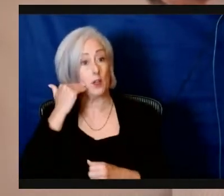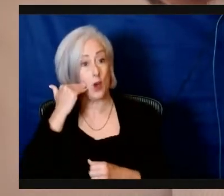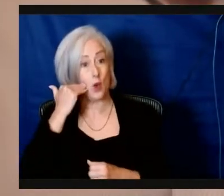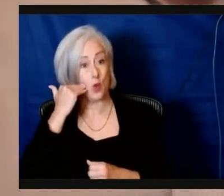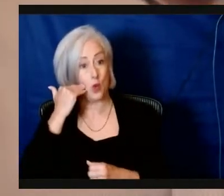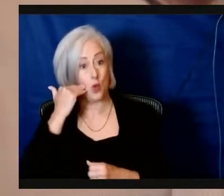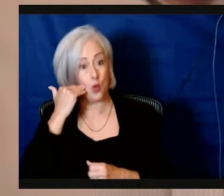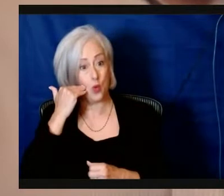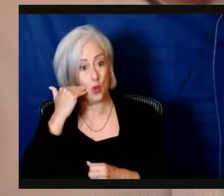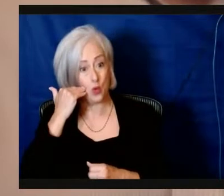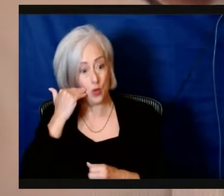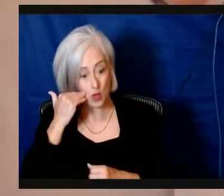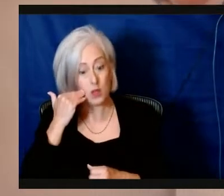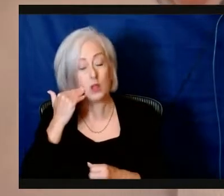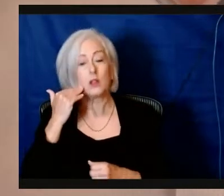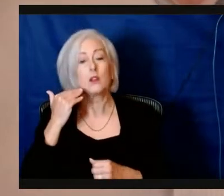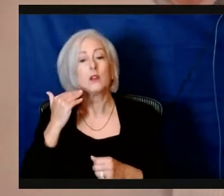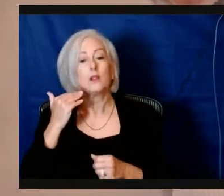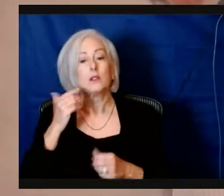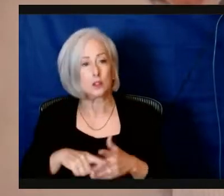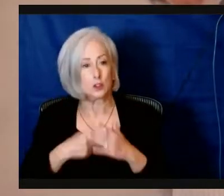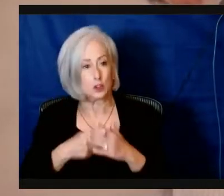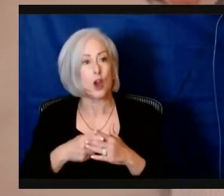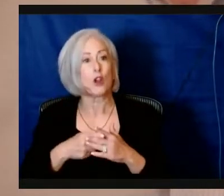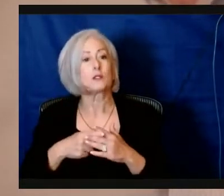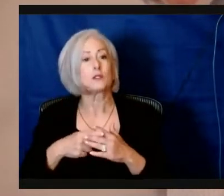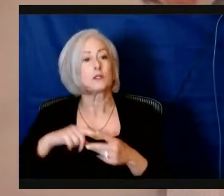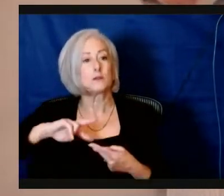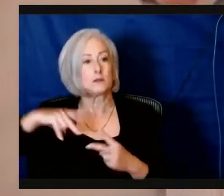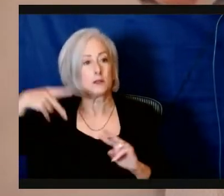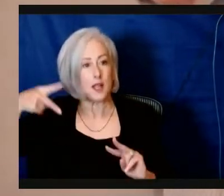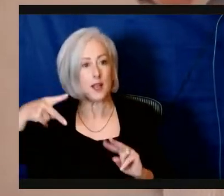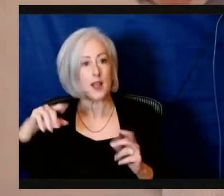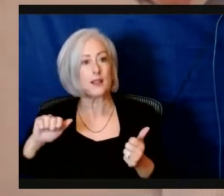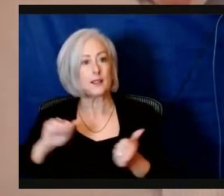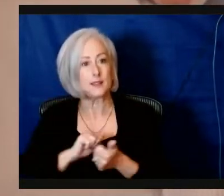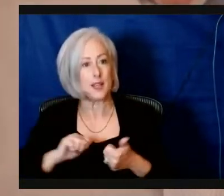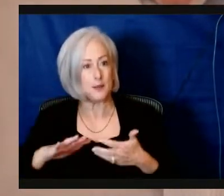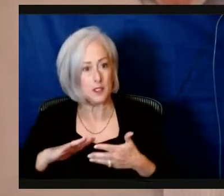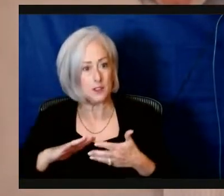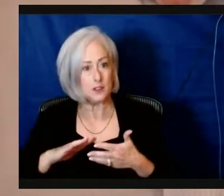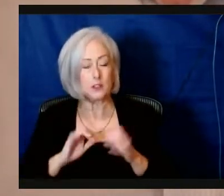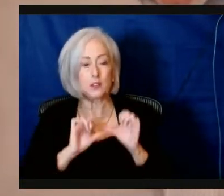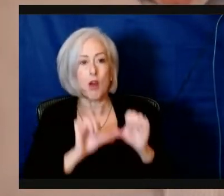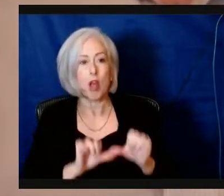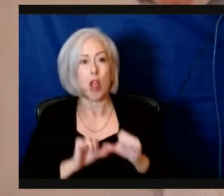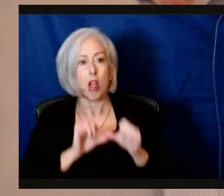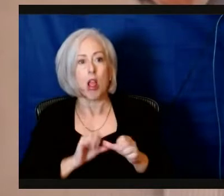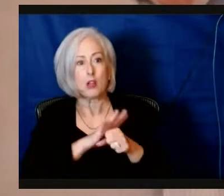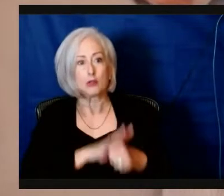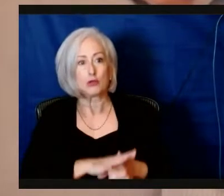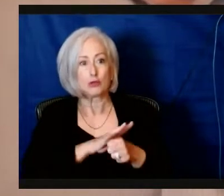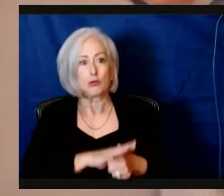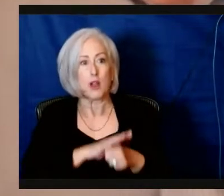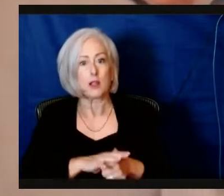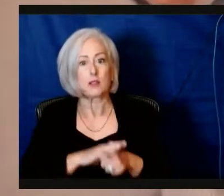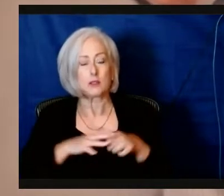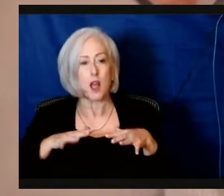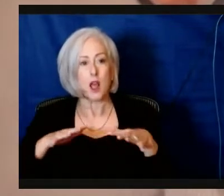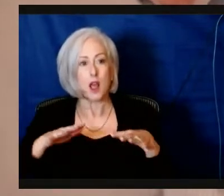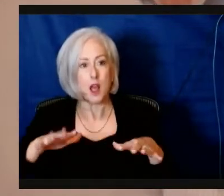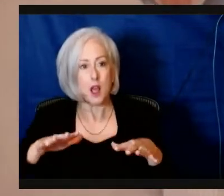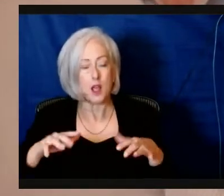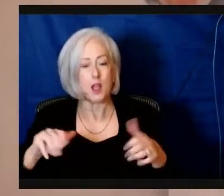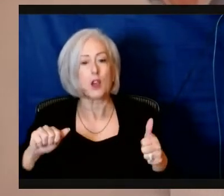generates DNA damage. So chronic stress, chronic stimulation of this receptor ends up causing DNA